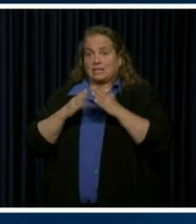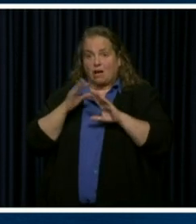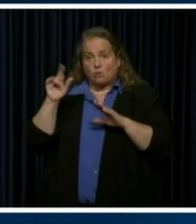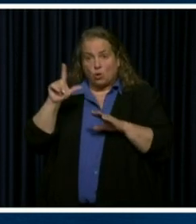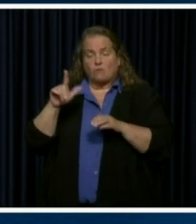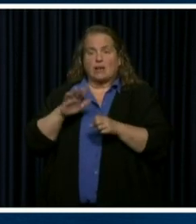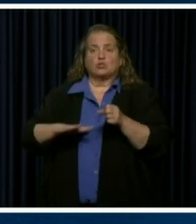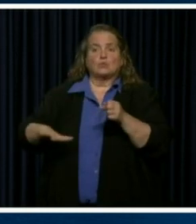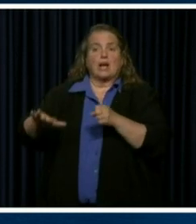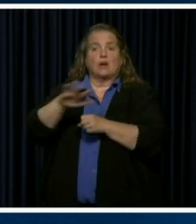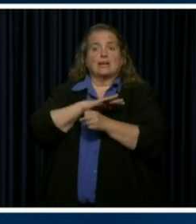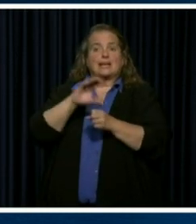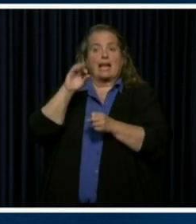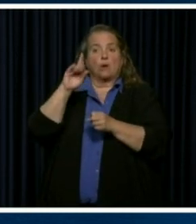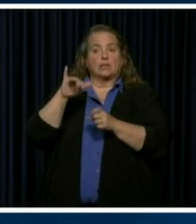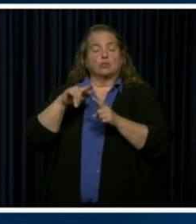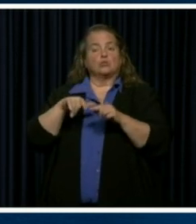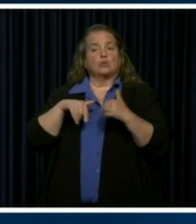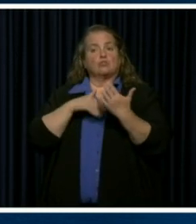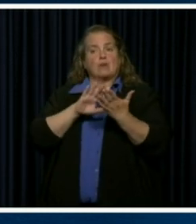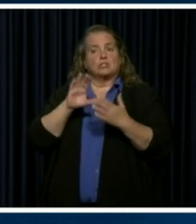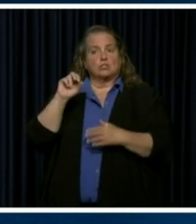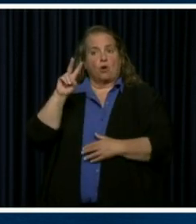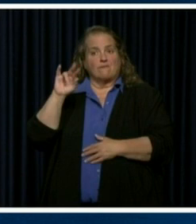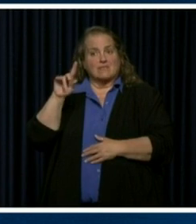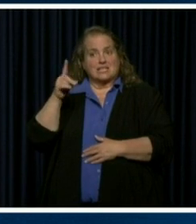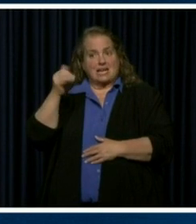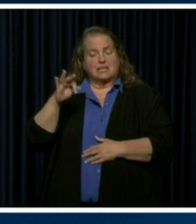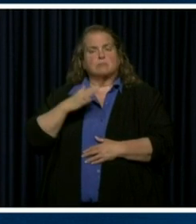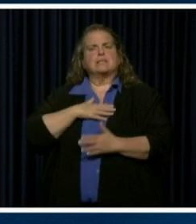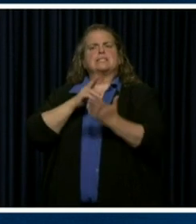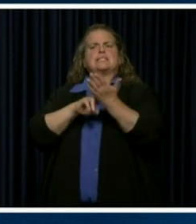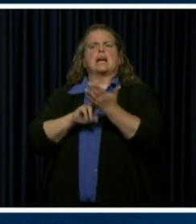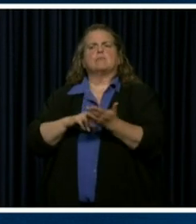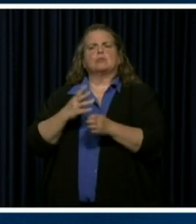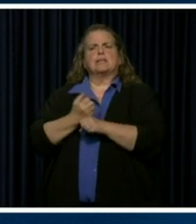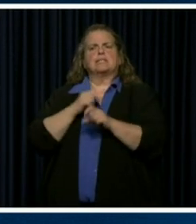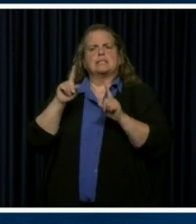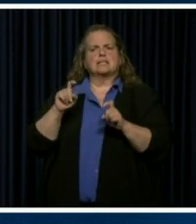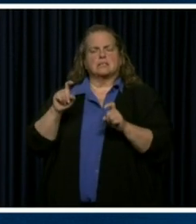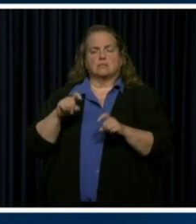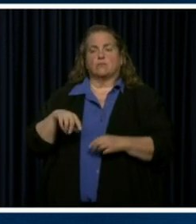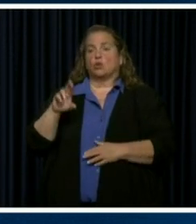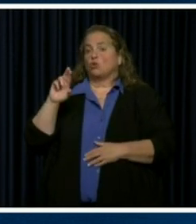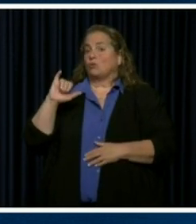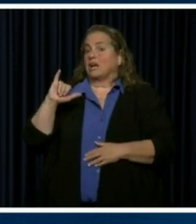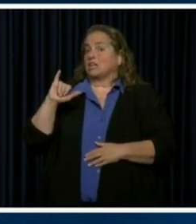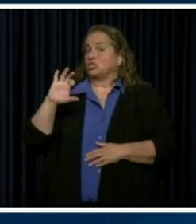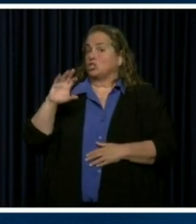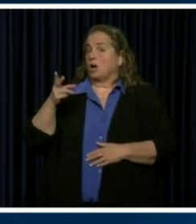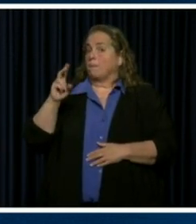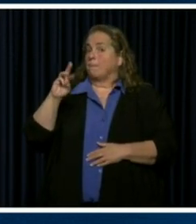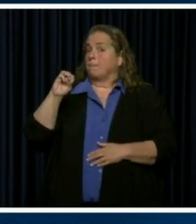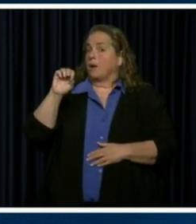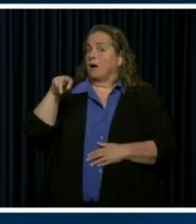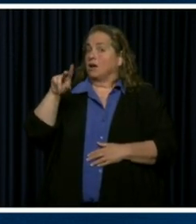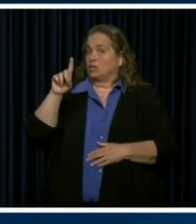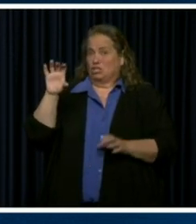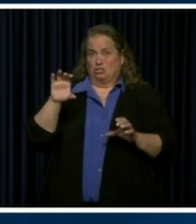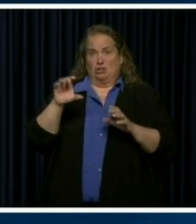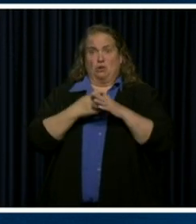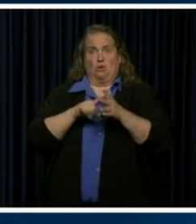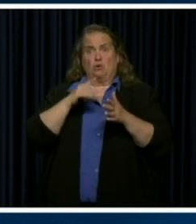surrounding counties better address COVID-19. Please sign up to get tested. All right, Richmond is starting off really well on Tuesday